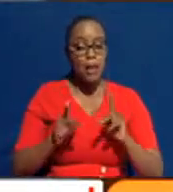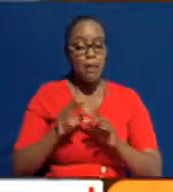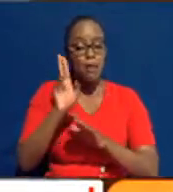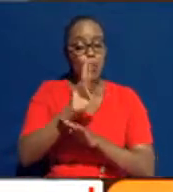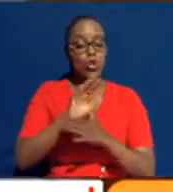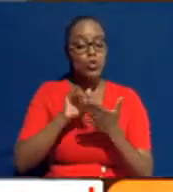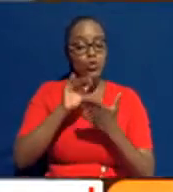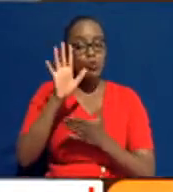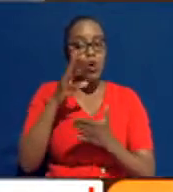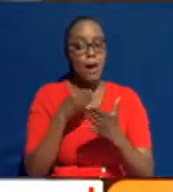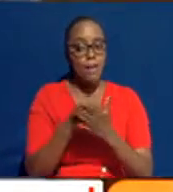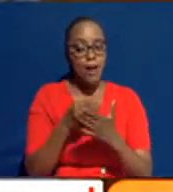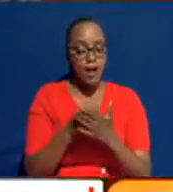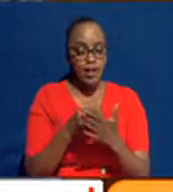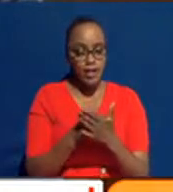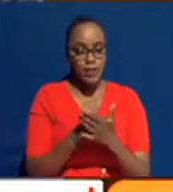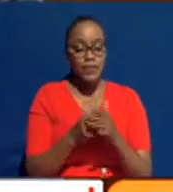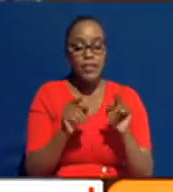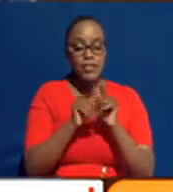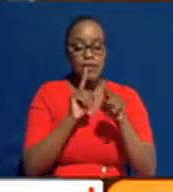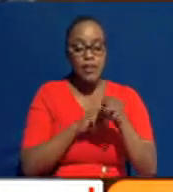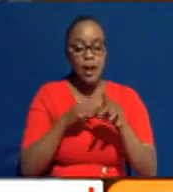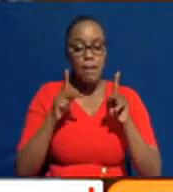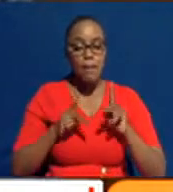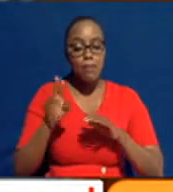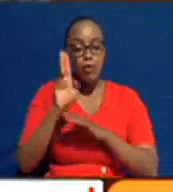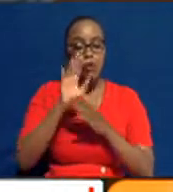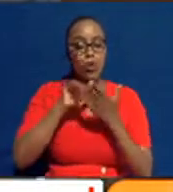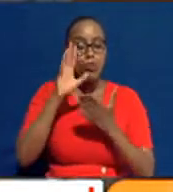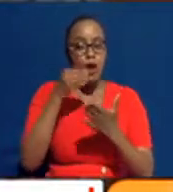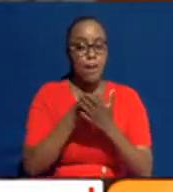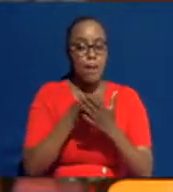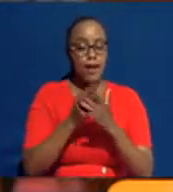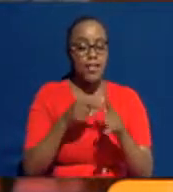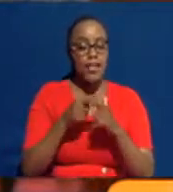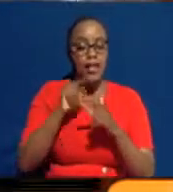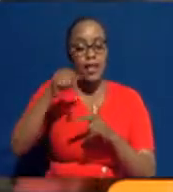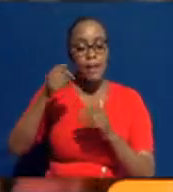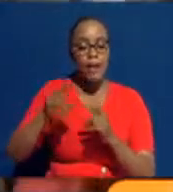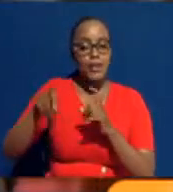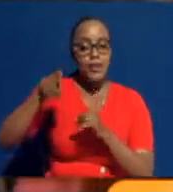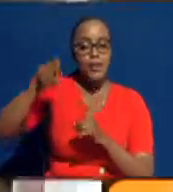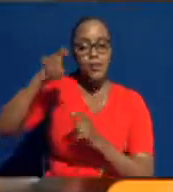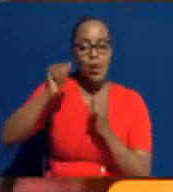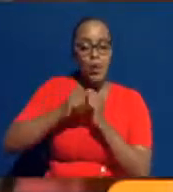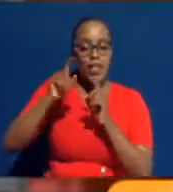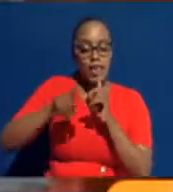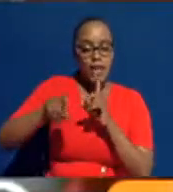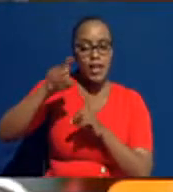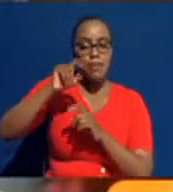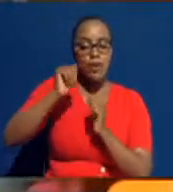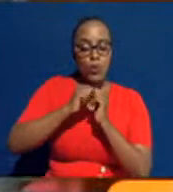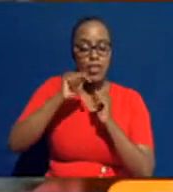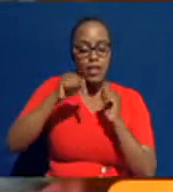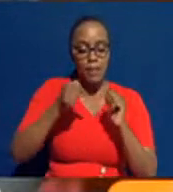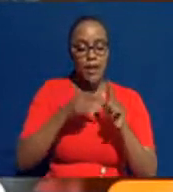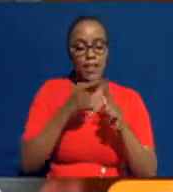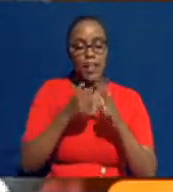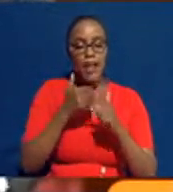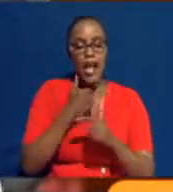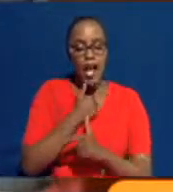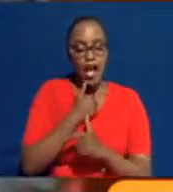more. And as people spend more, Mr. Speaker, the demand increases. With an increment in demand, there will be